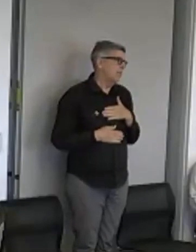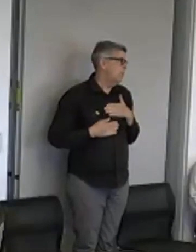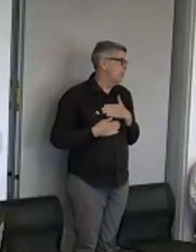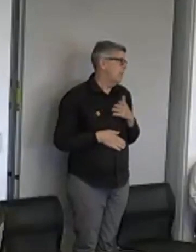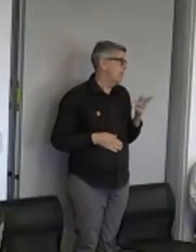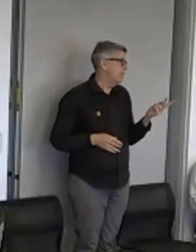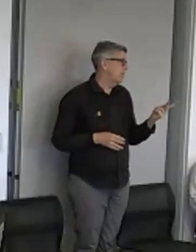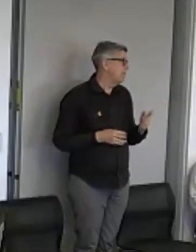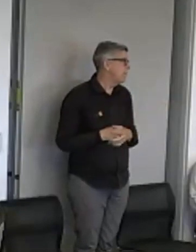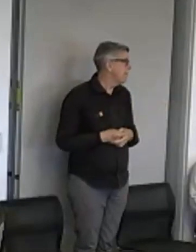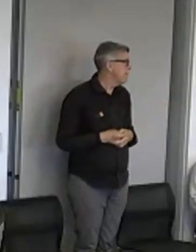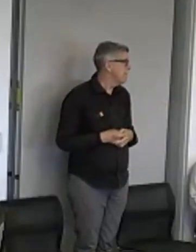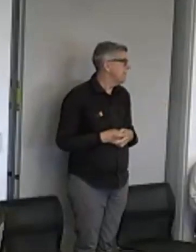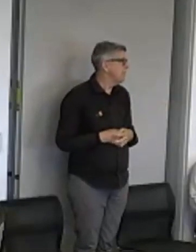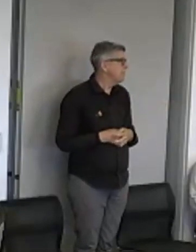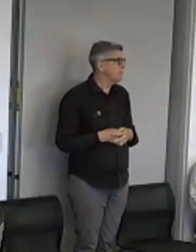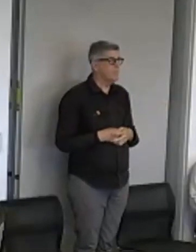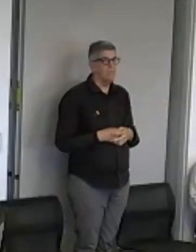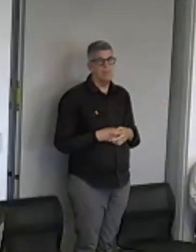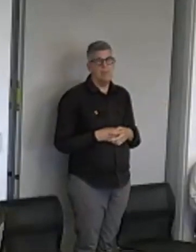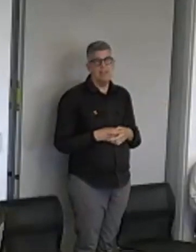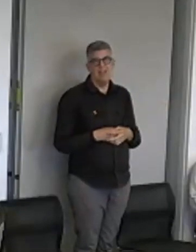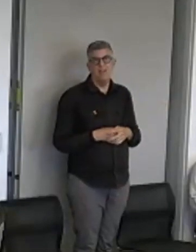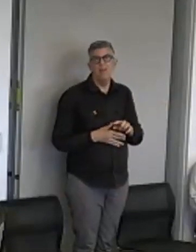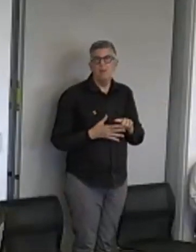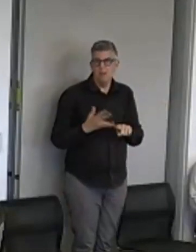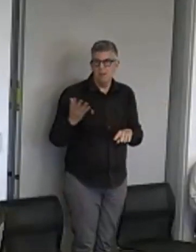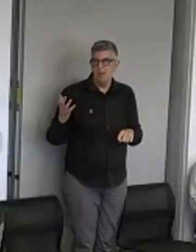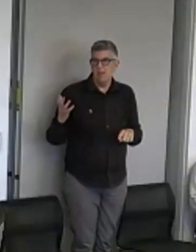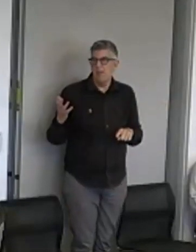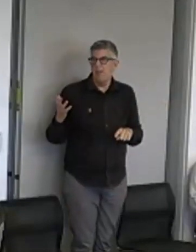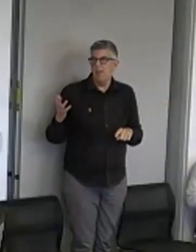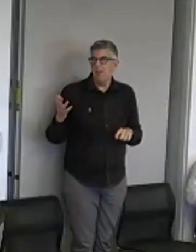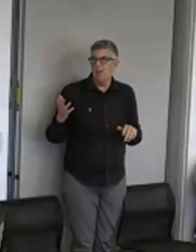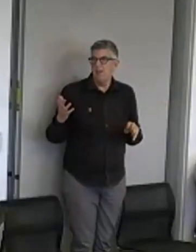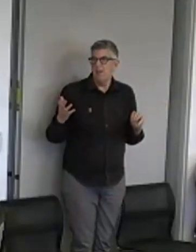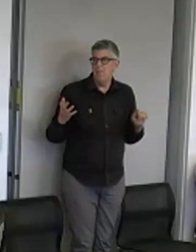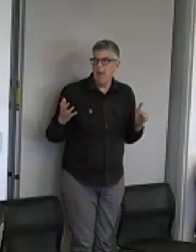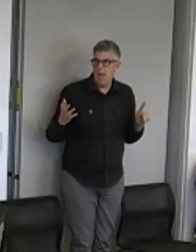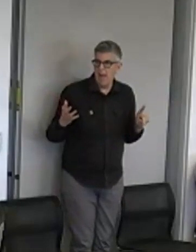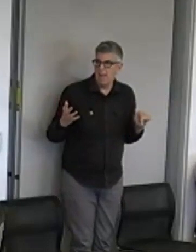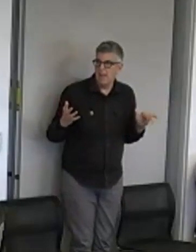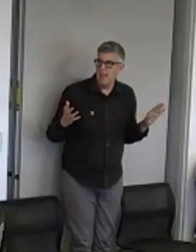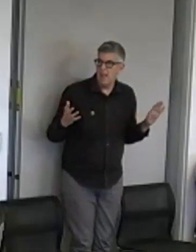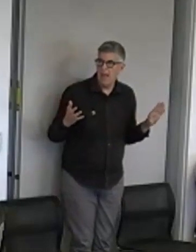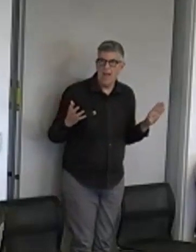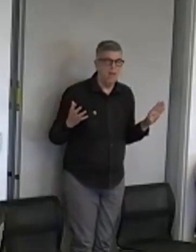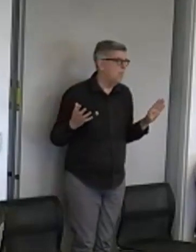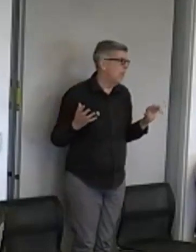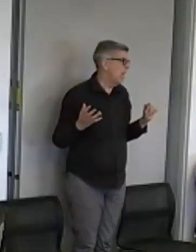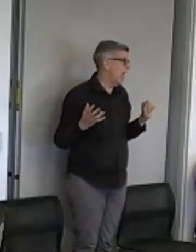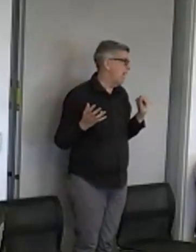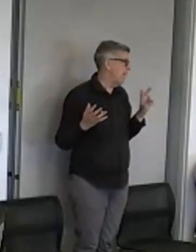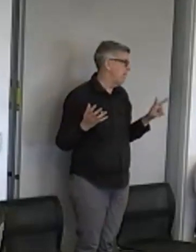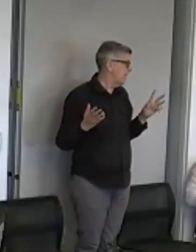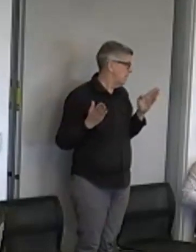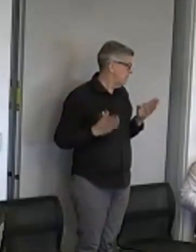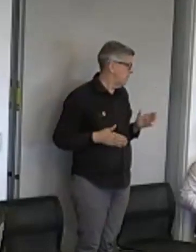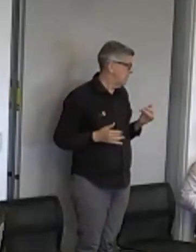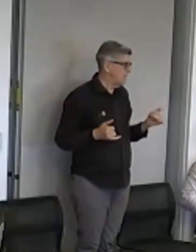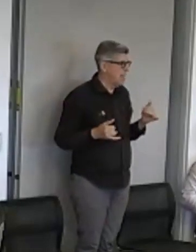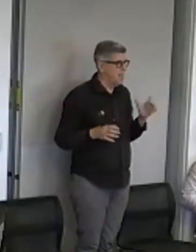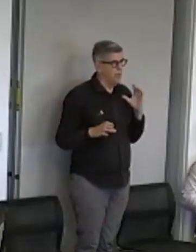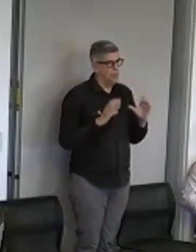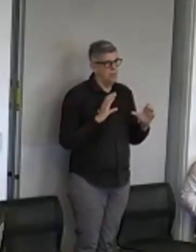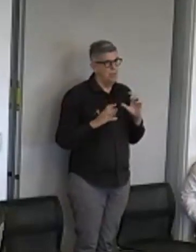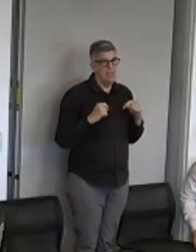appreciated. Ben Einstein in the Mad Lab, he's our AV person today. Our communications team